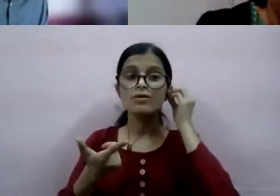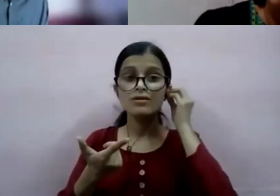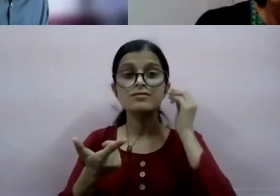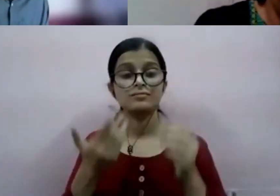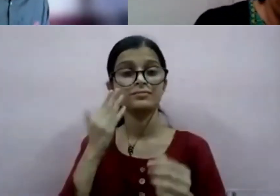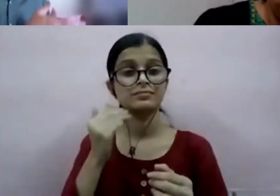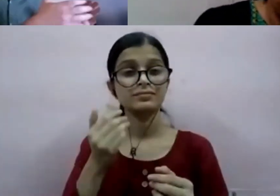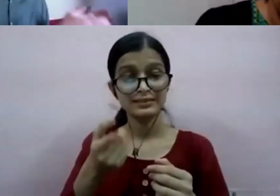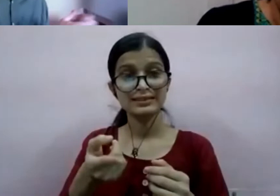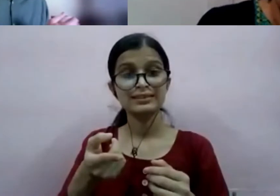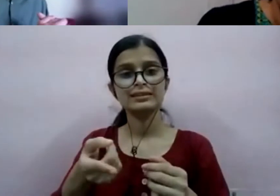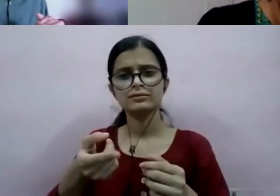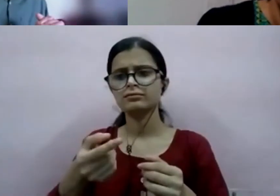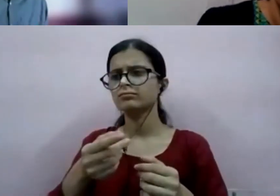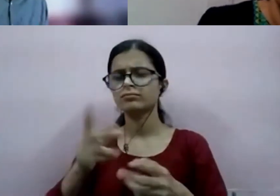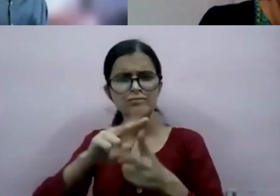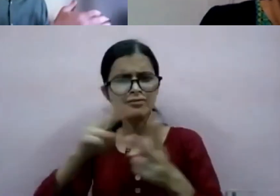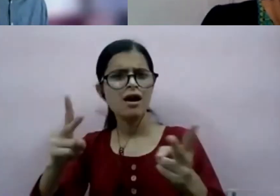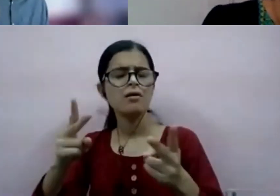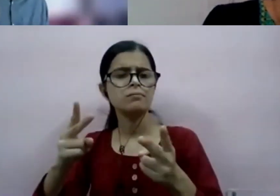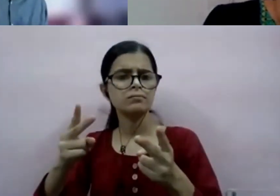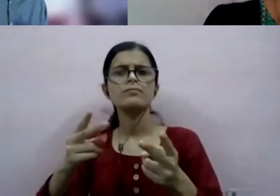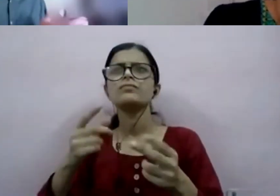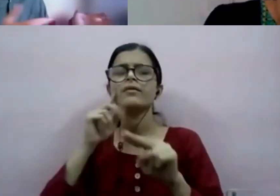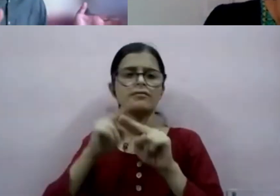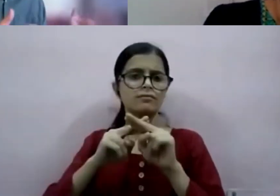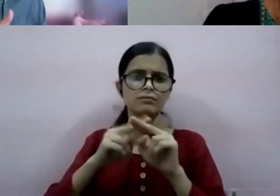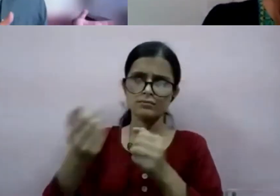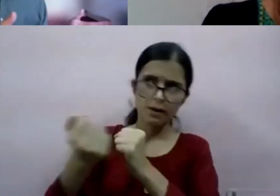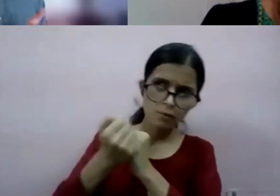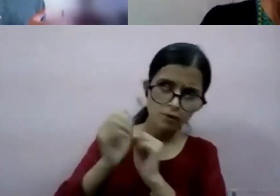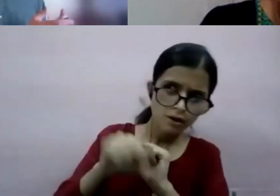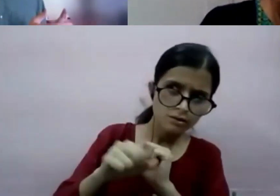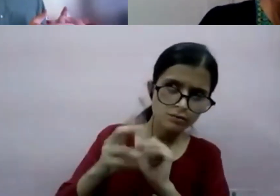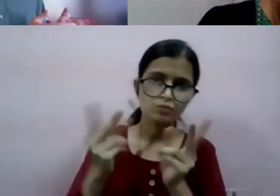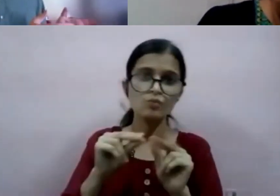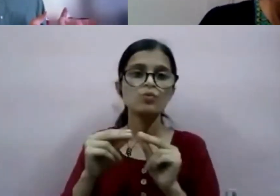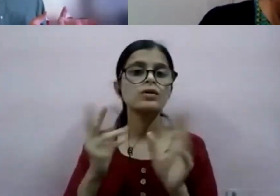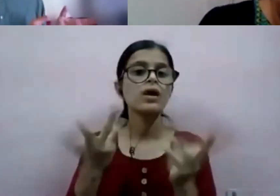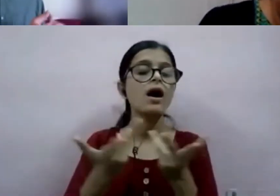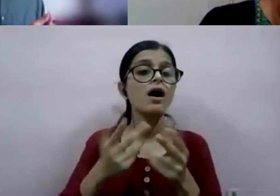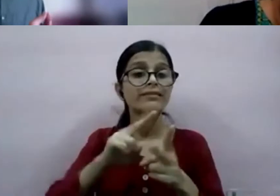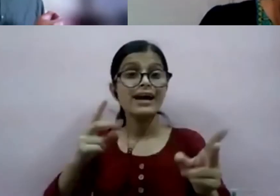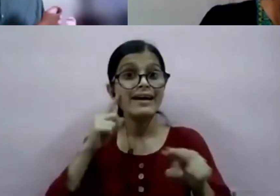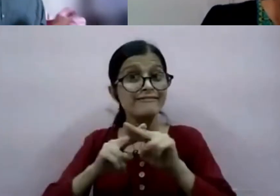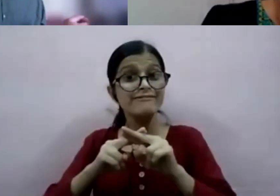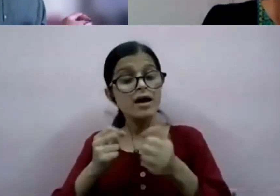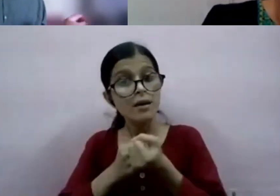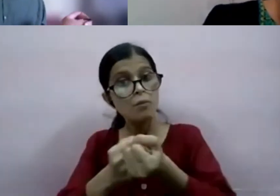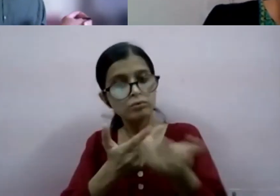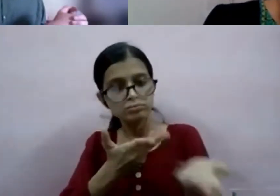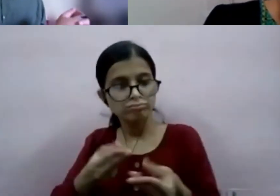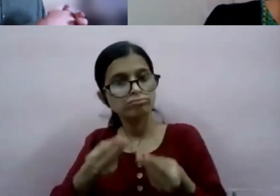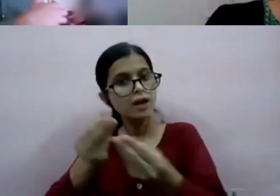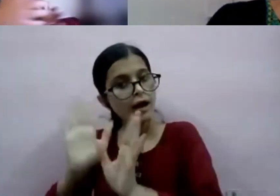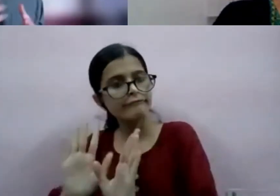day centres, we closed down support units, we closed down these because we didn't want people to come together. But what we didn't do was